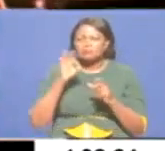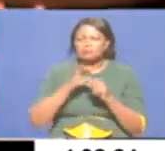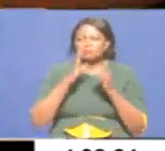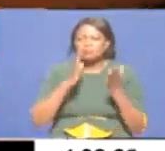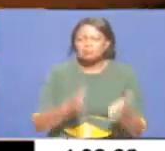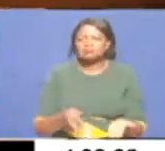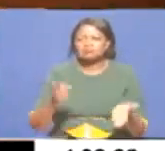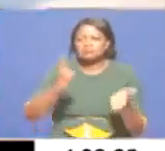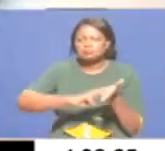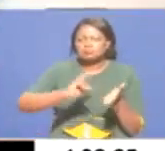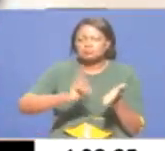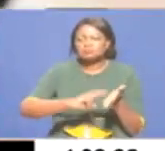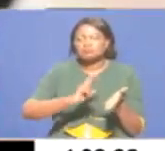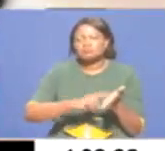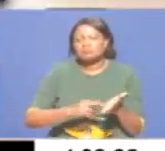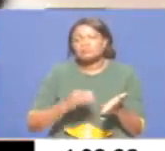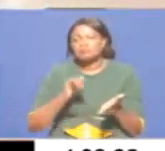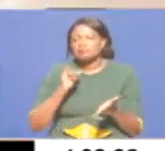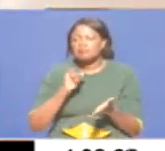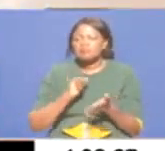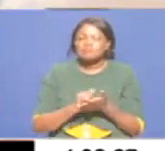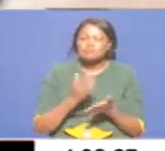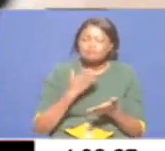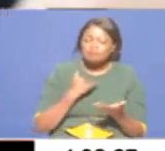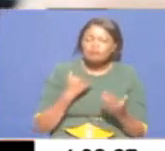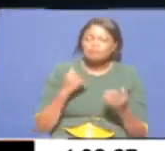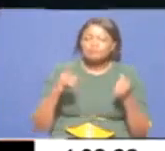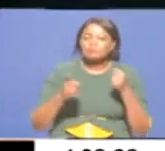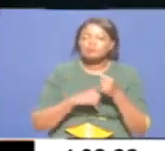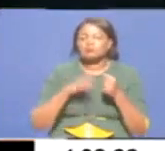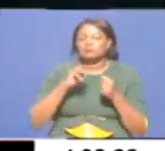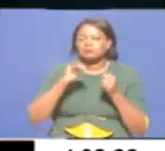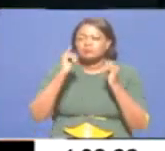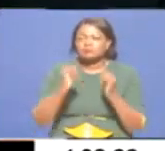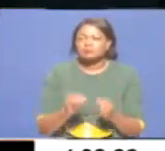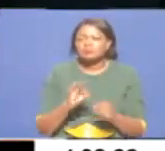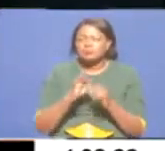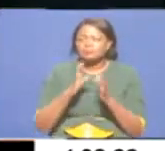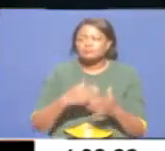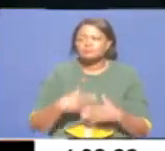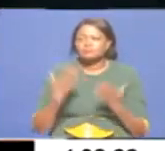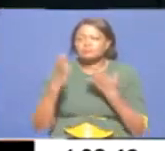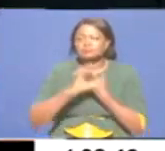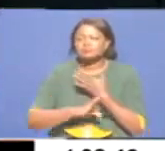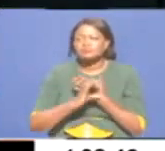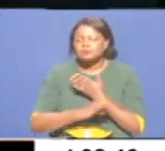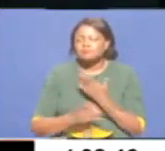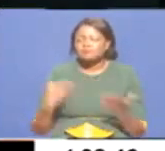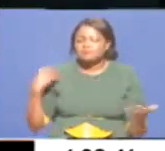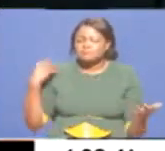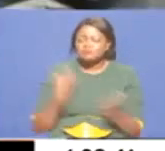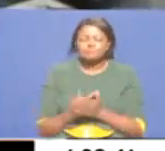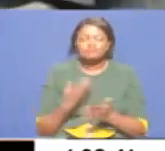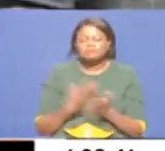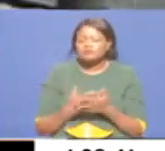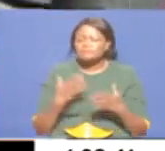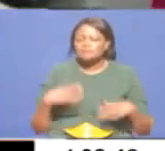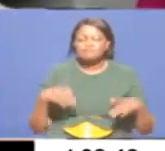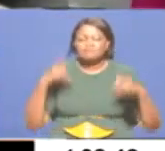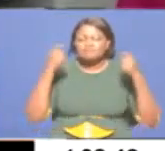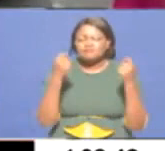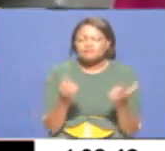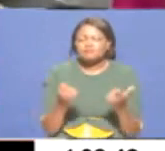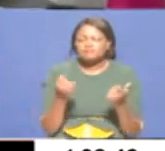drive seeking to rope in 6 million new voters countrywide. So far, the numbers are far from the expected projections. In